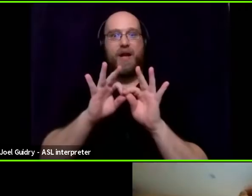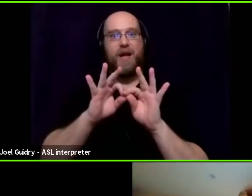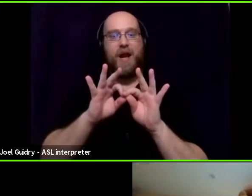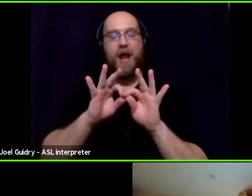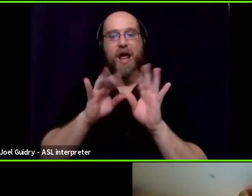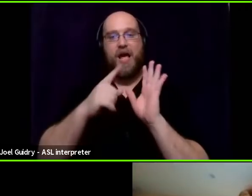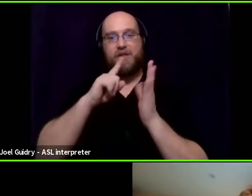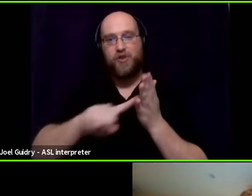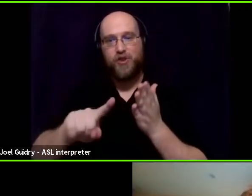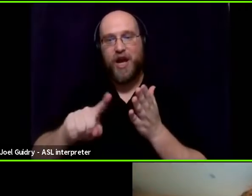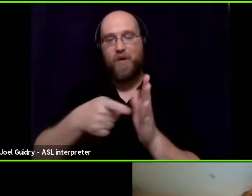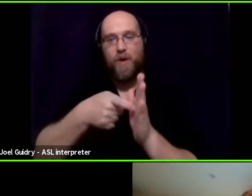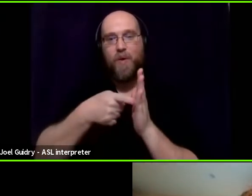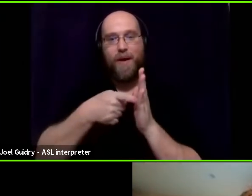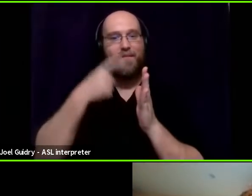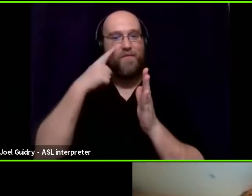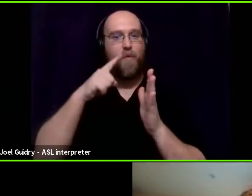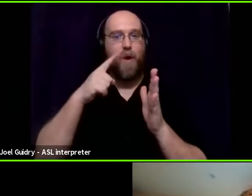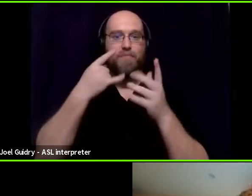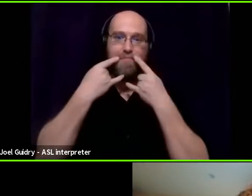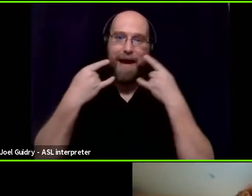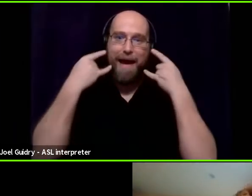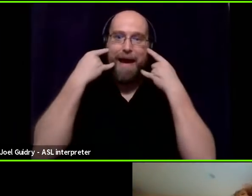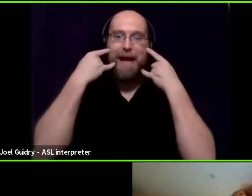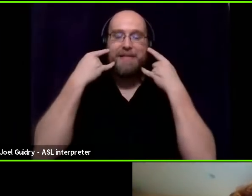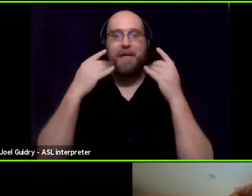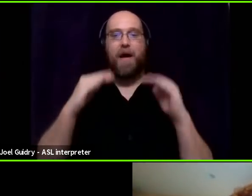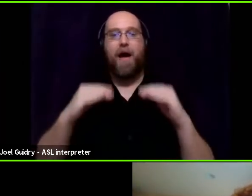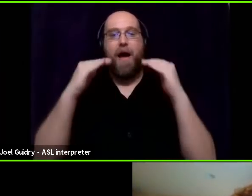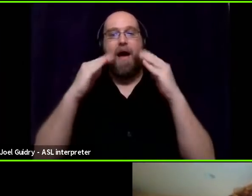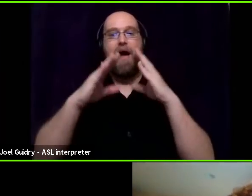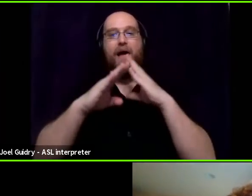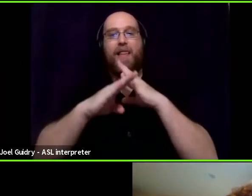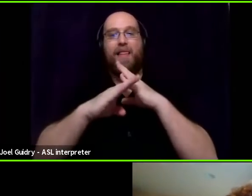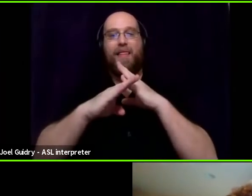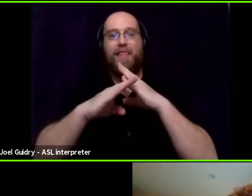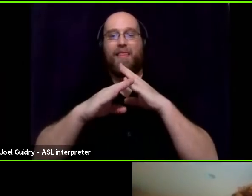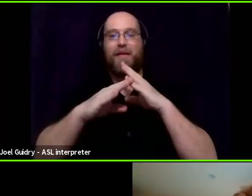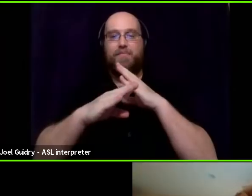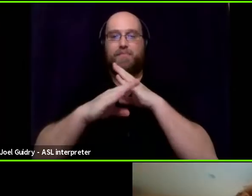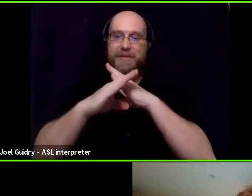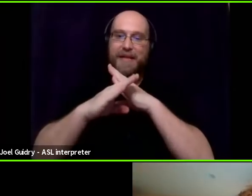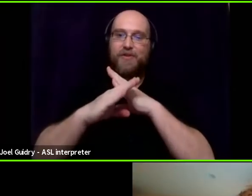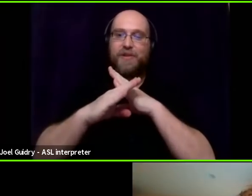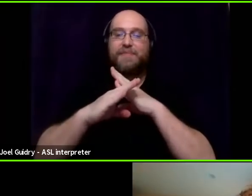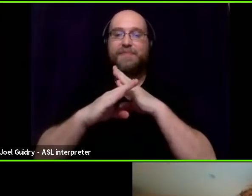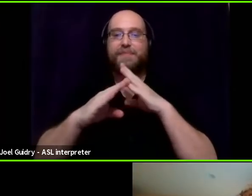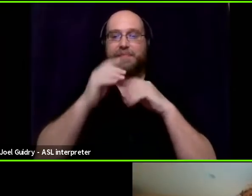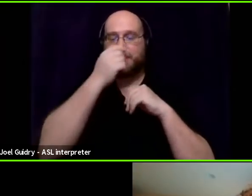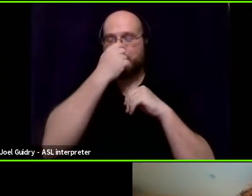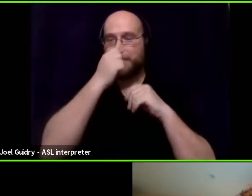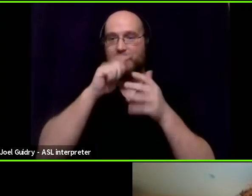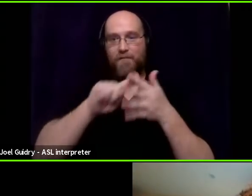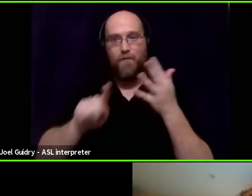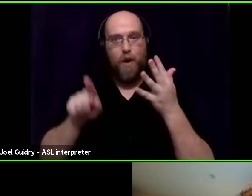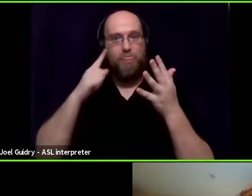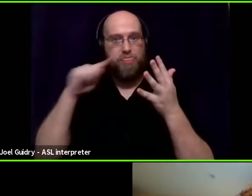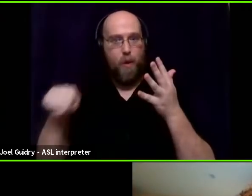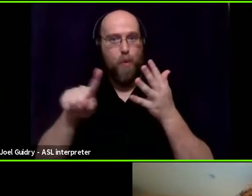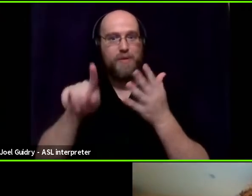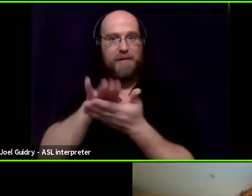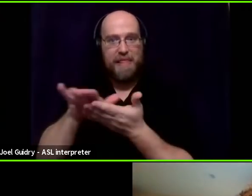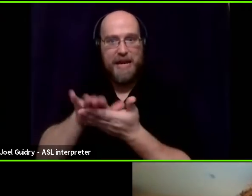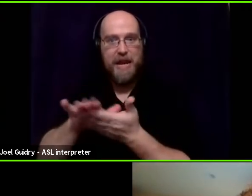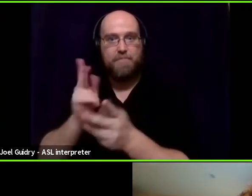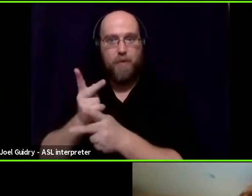masks and additional higher level protective wear for those things. Disposable